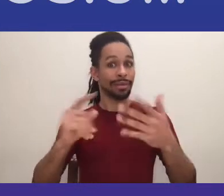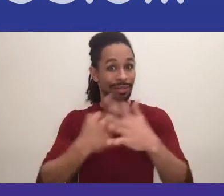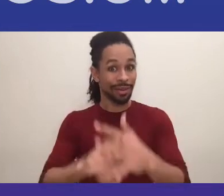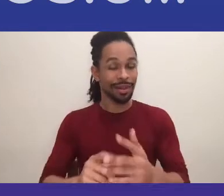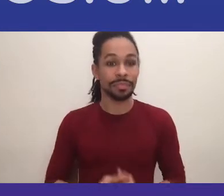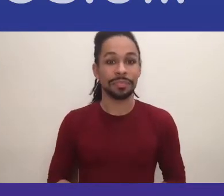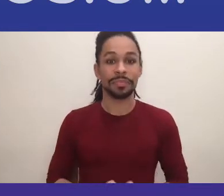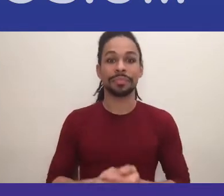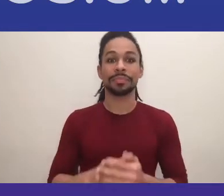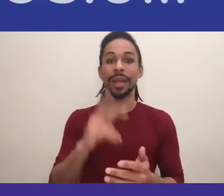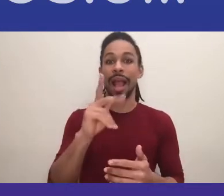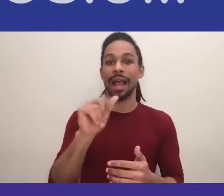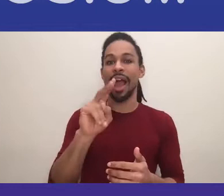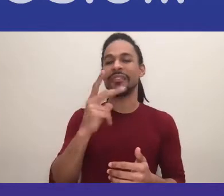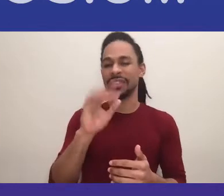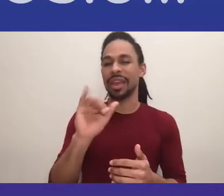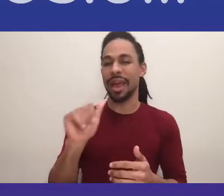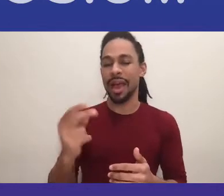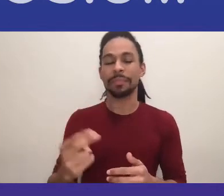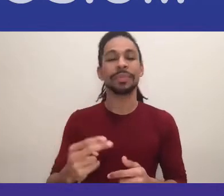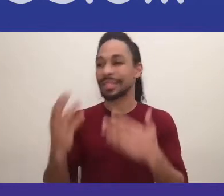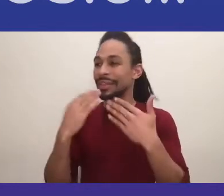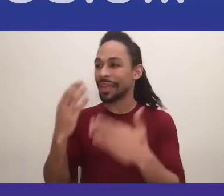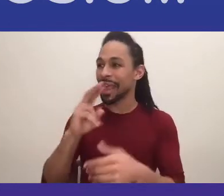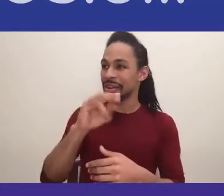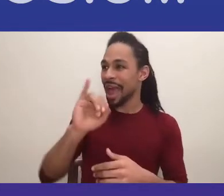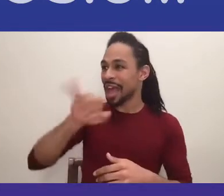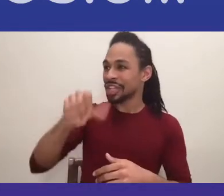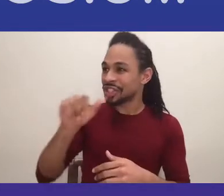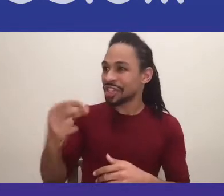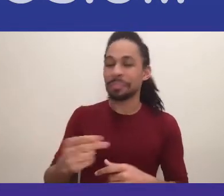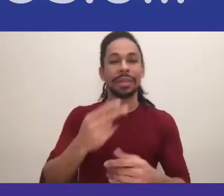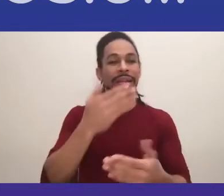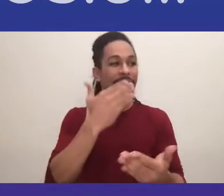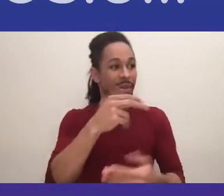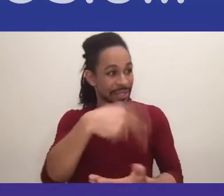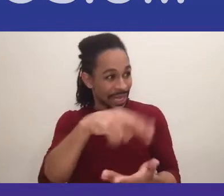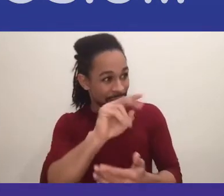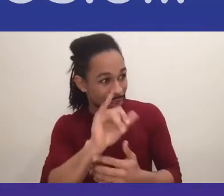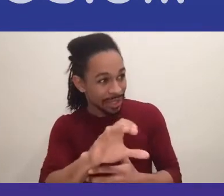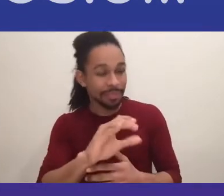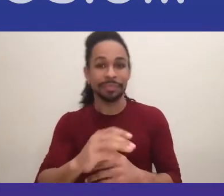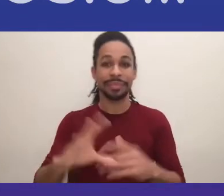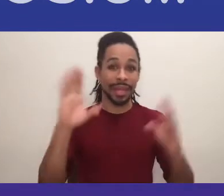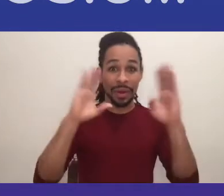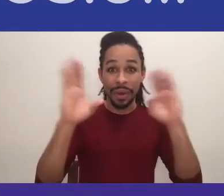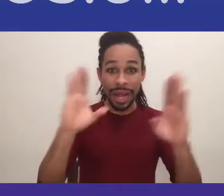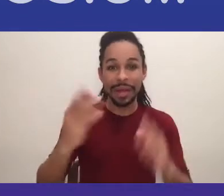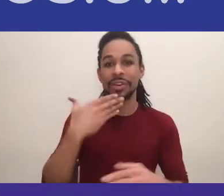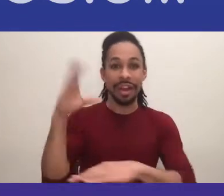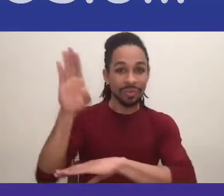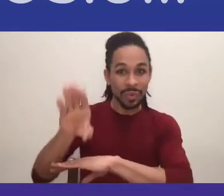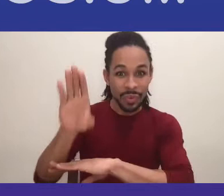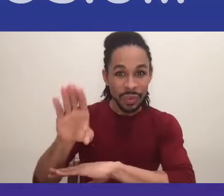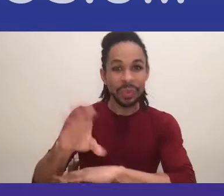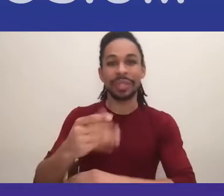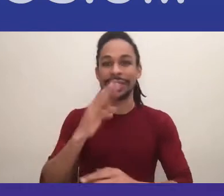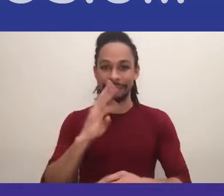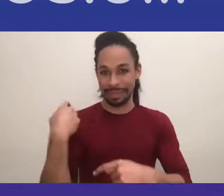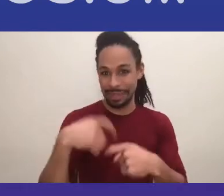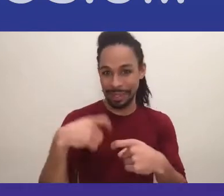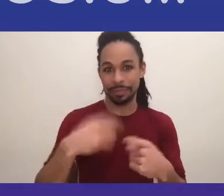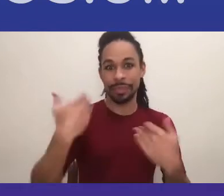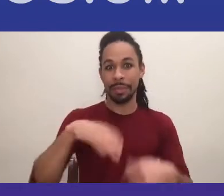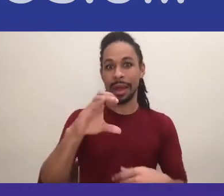Sure. Thank you, Nycha. Thank you, Dance NYC. Hola, buenas tardes. My name is